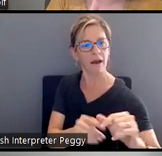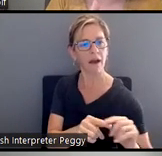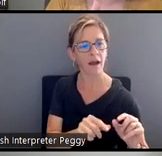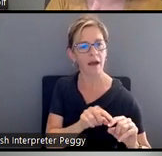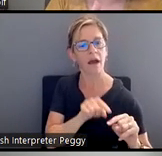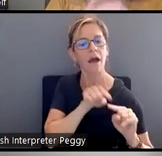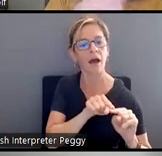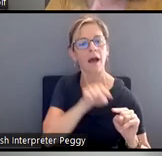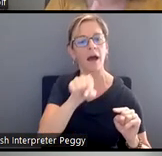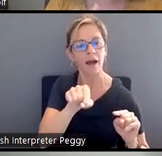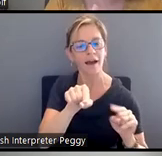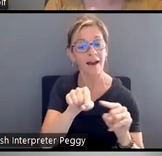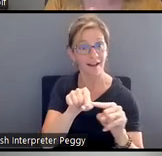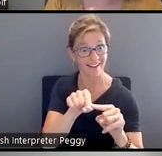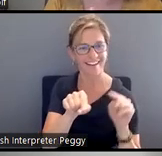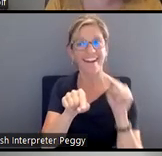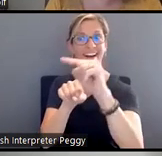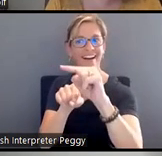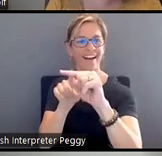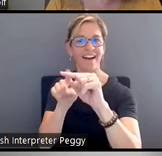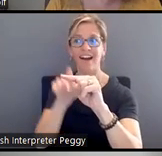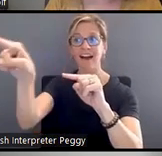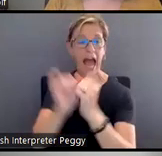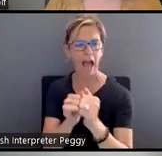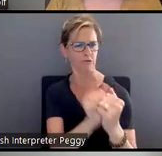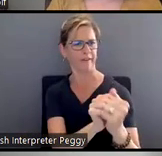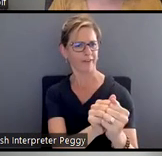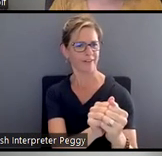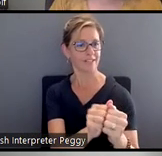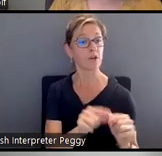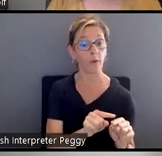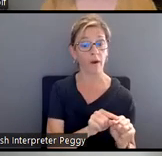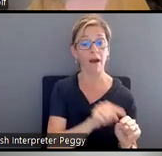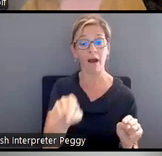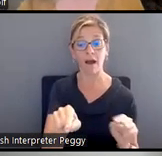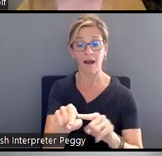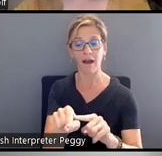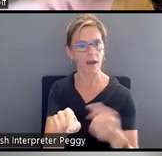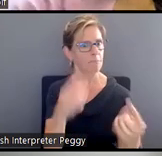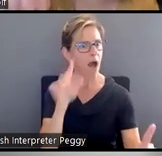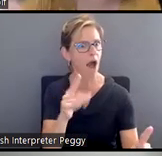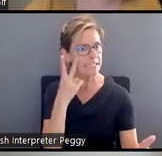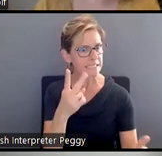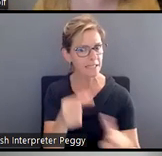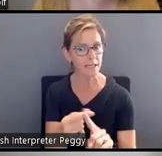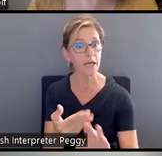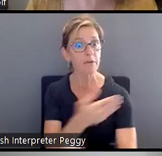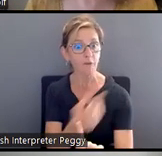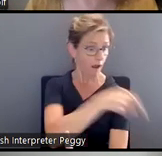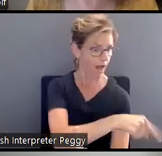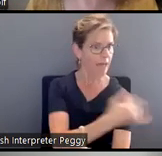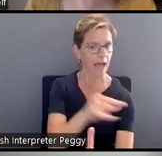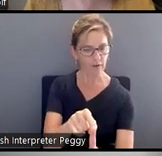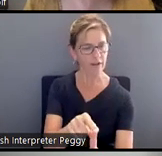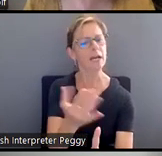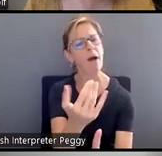B. And then once they get to point B successfully, then we say, you know what? This has gone really well. Let's get you to point C.